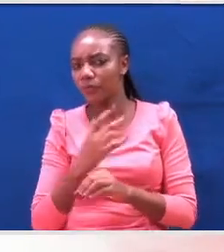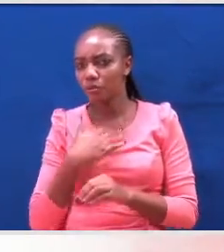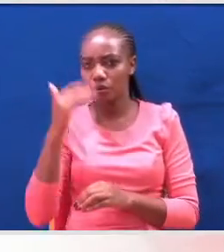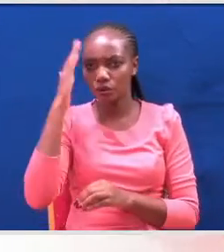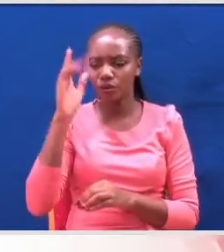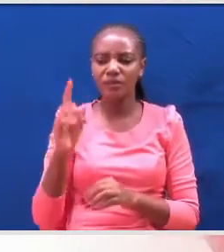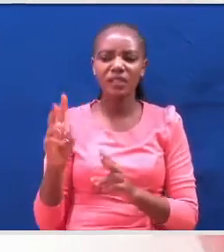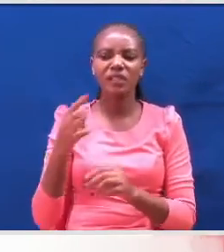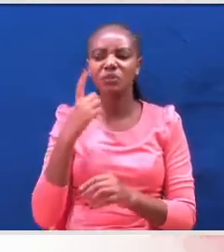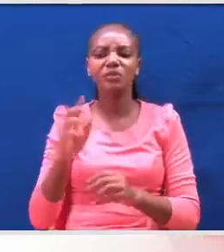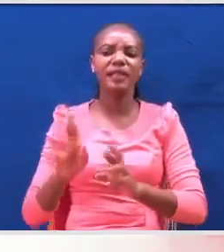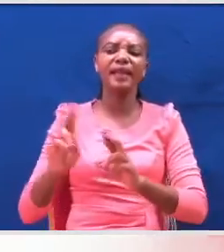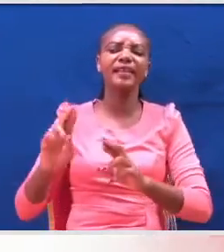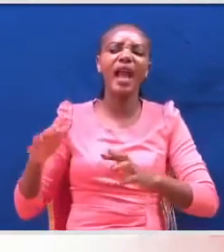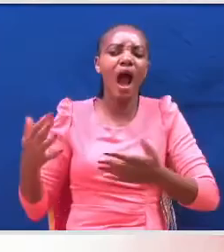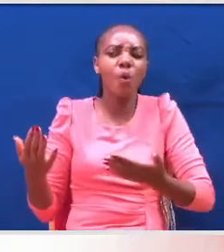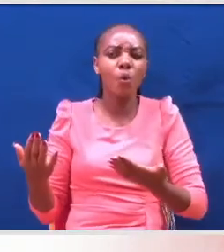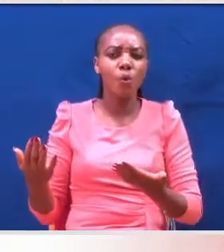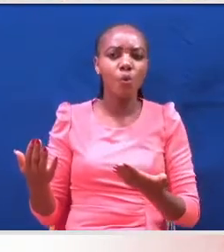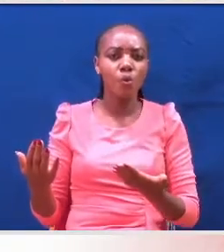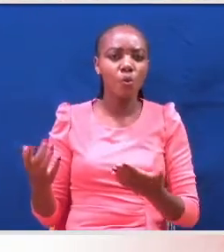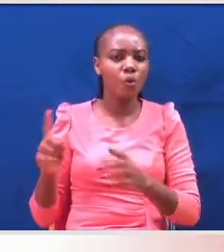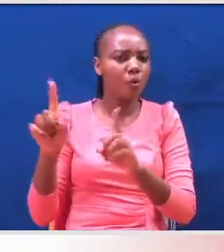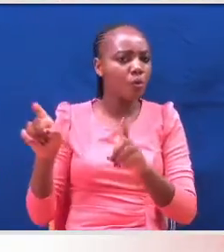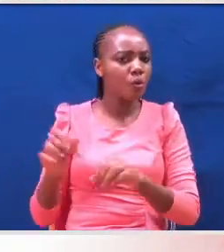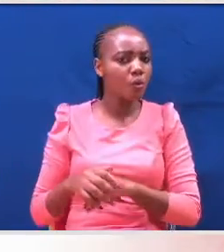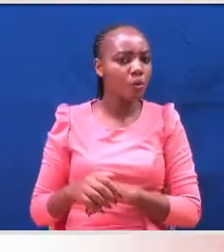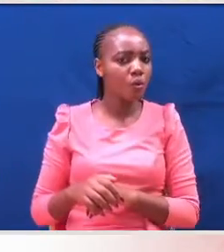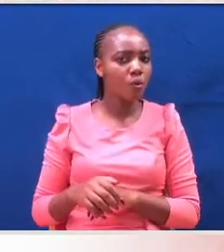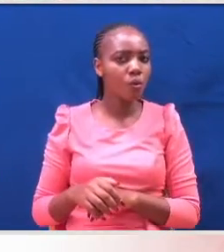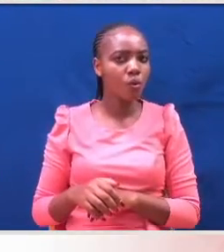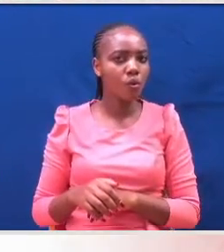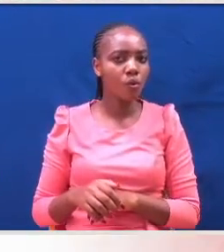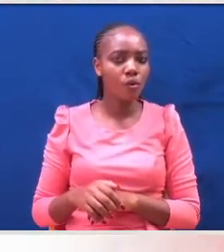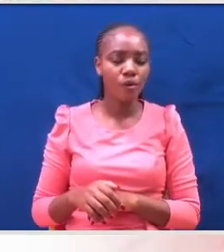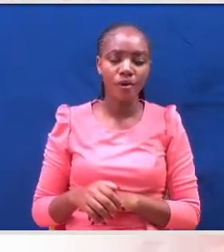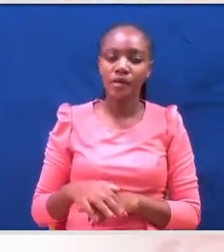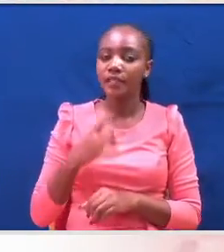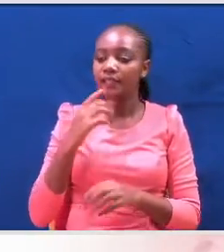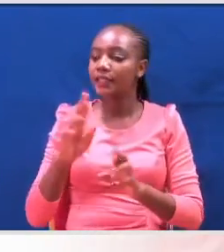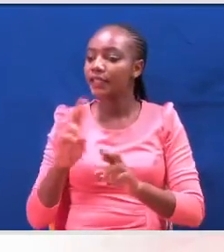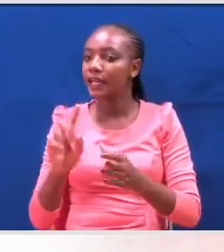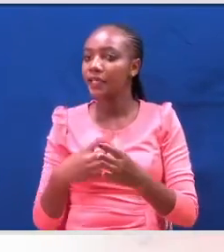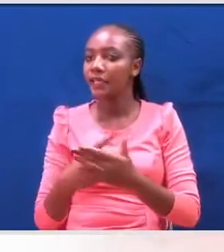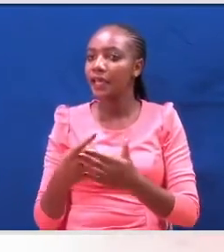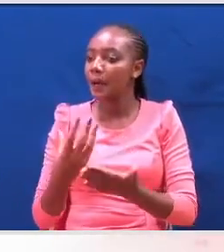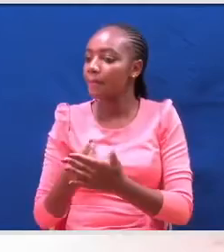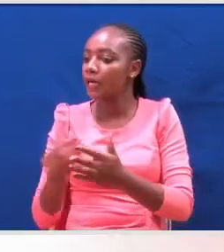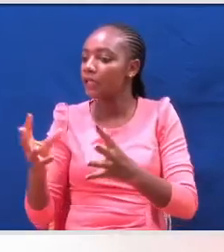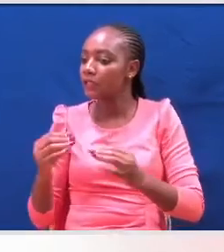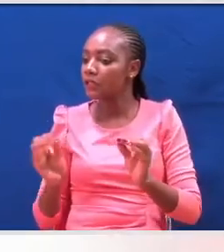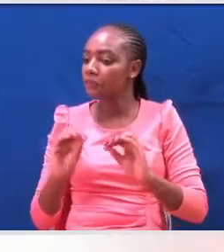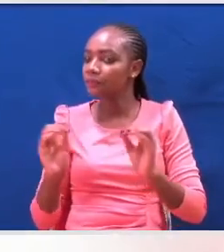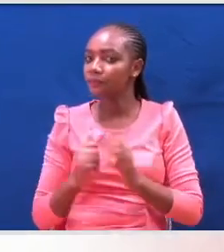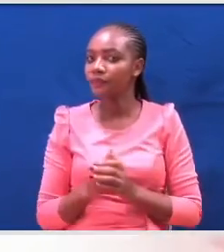maneno wanasema wanajitayarisha. Wanajipanga kivipi? IEBC najua wamejipanga, labda wakataka kupewa pesa. Tulikuwa na uchaguzi mahali